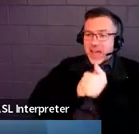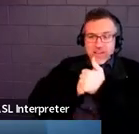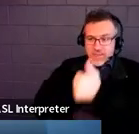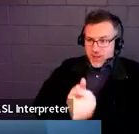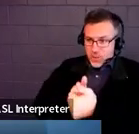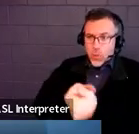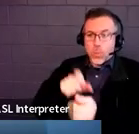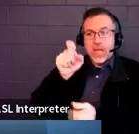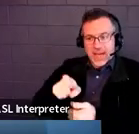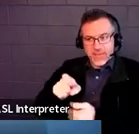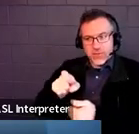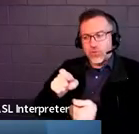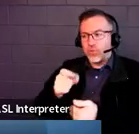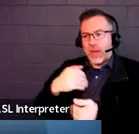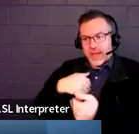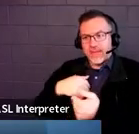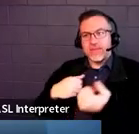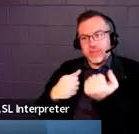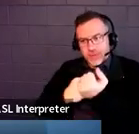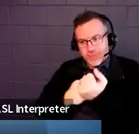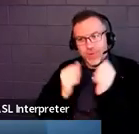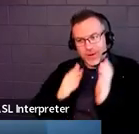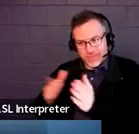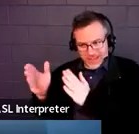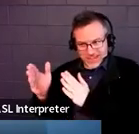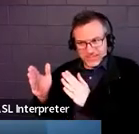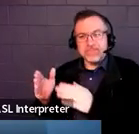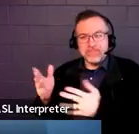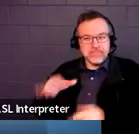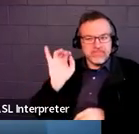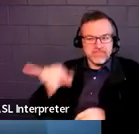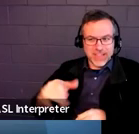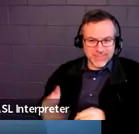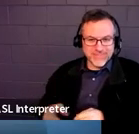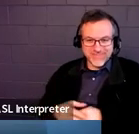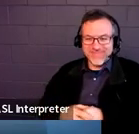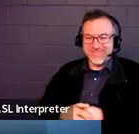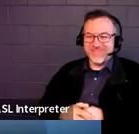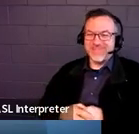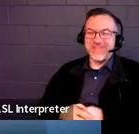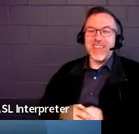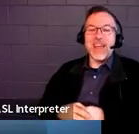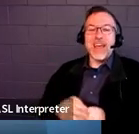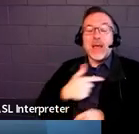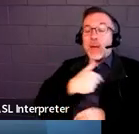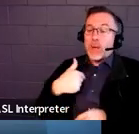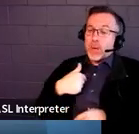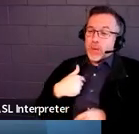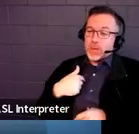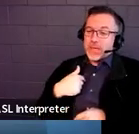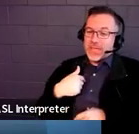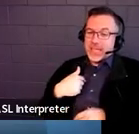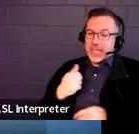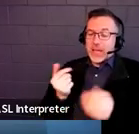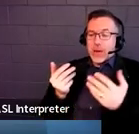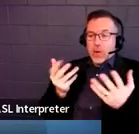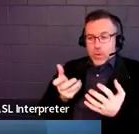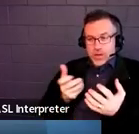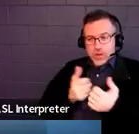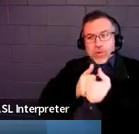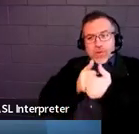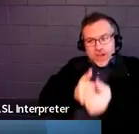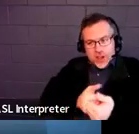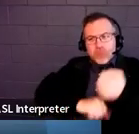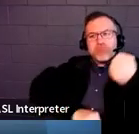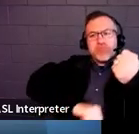Absolutely. Yeah. And that is what I was referring to. So we do not want to sit with a support plan. So yes, we have